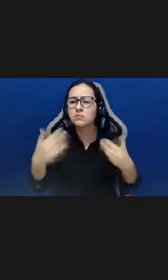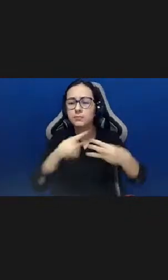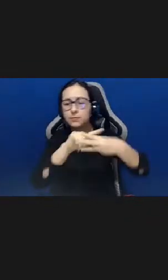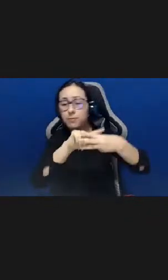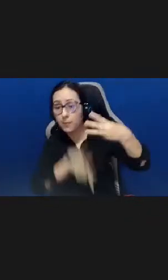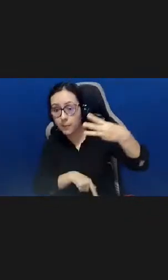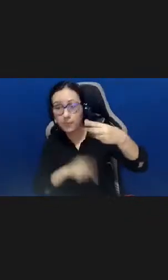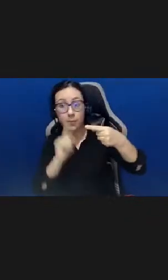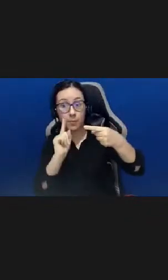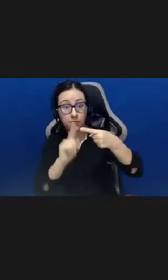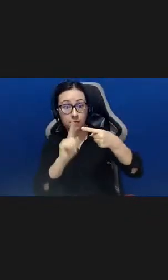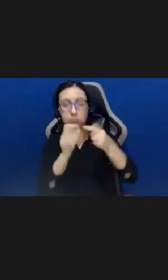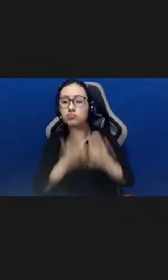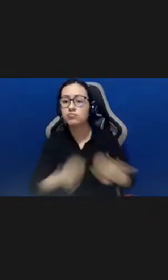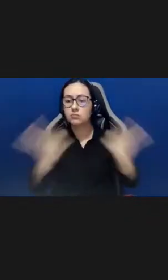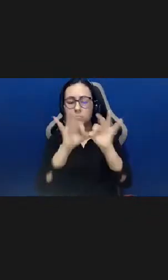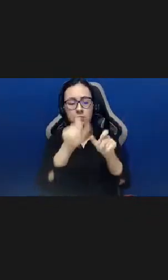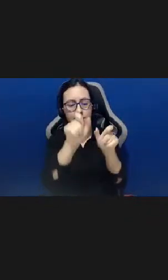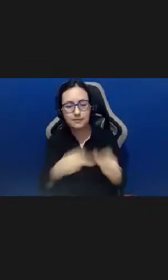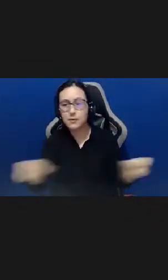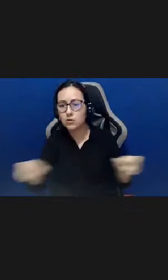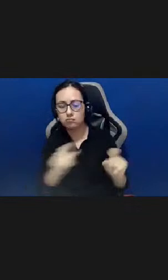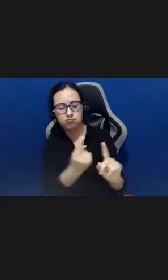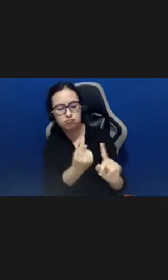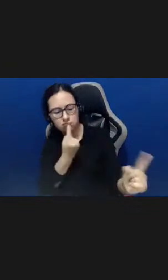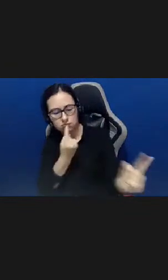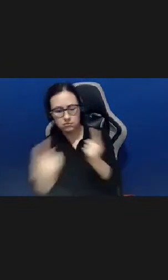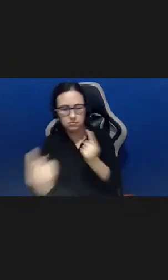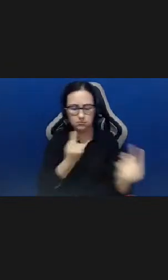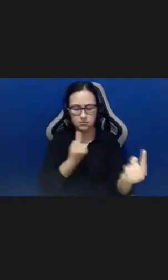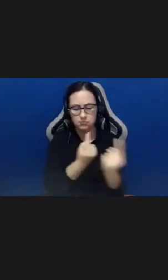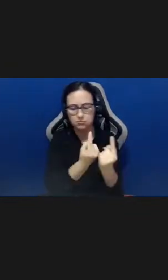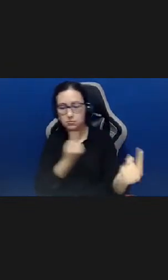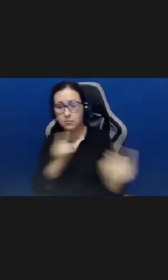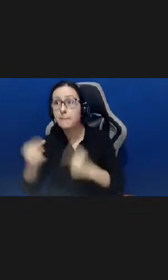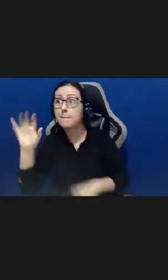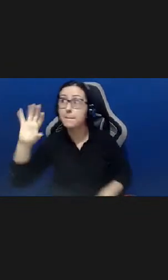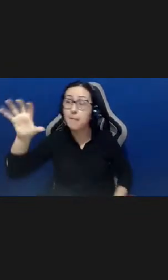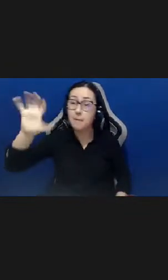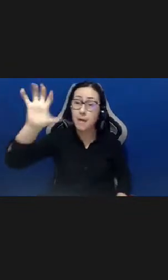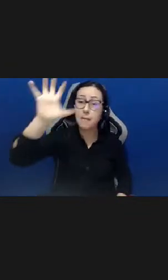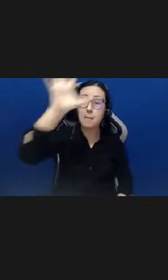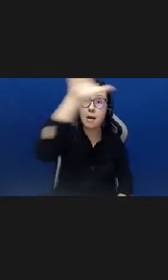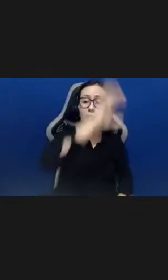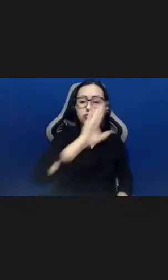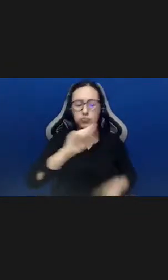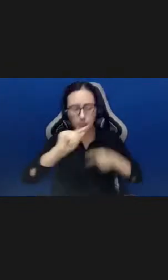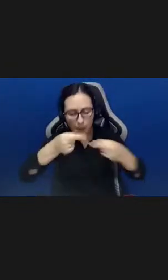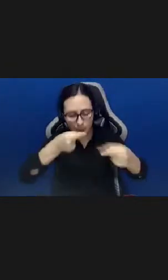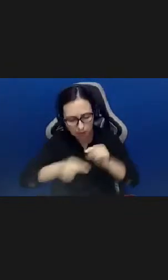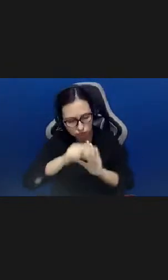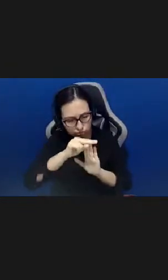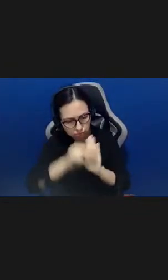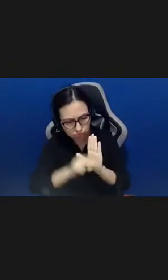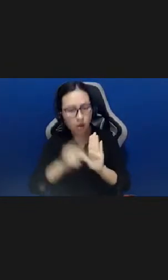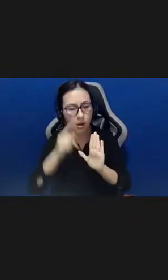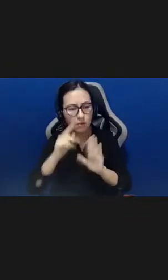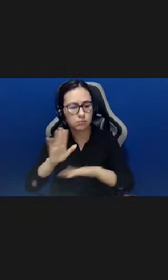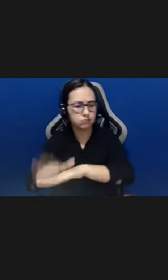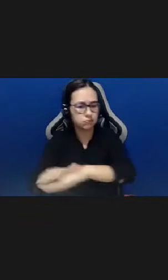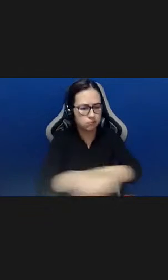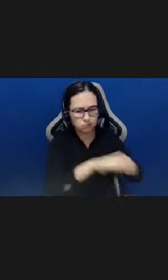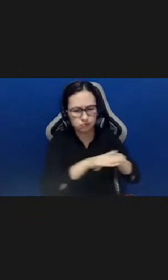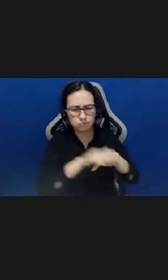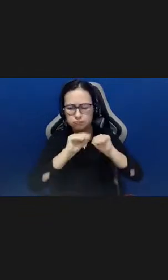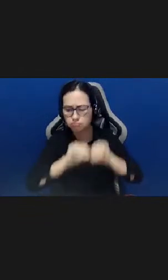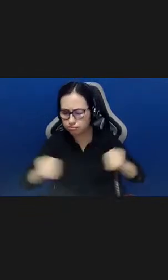distancing, which allowed the countries to restrict viral circulation or fail to do so, and therefore